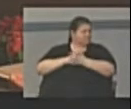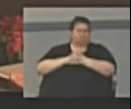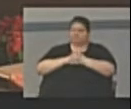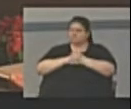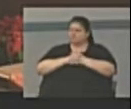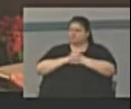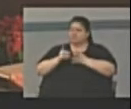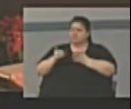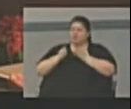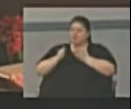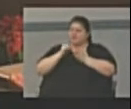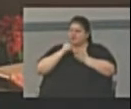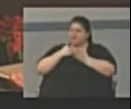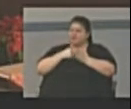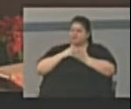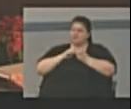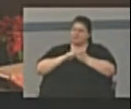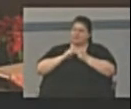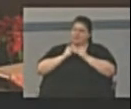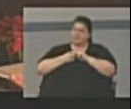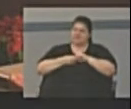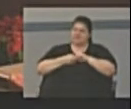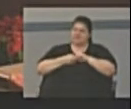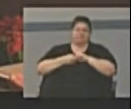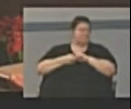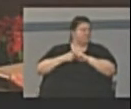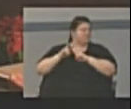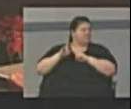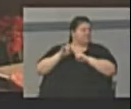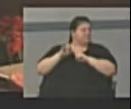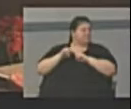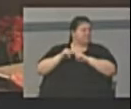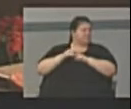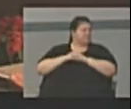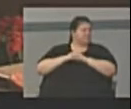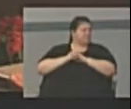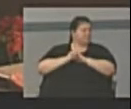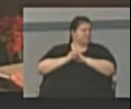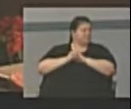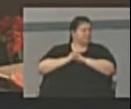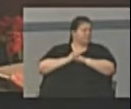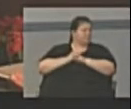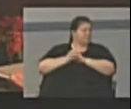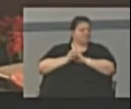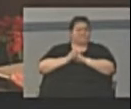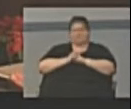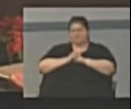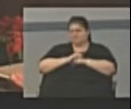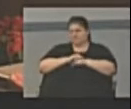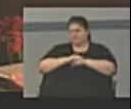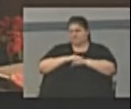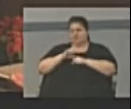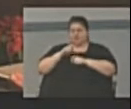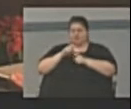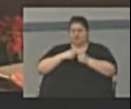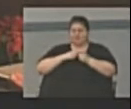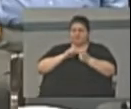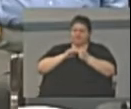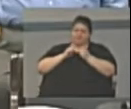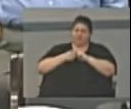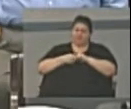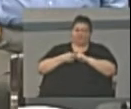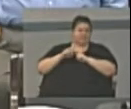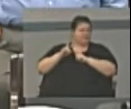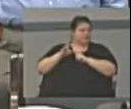You might not have your revised version. No. I think that's, yeah. You should have the revised version of the